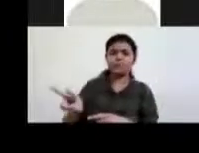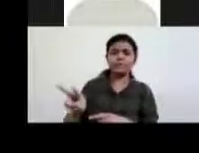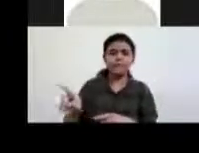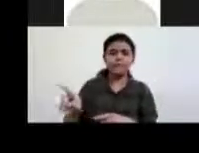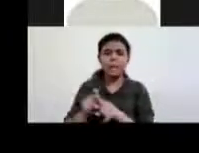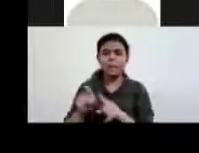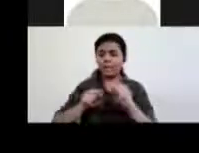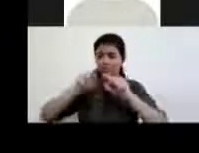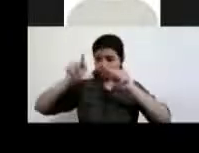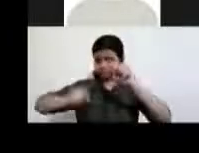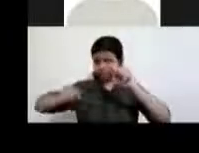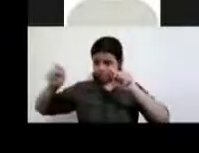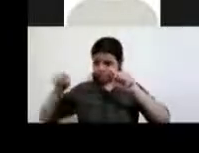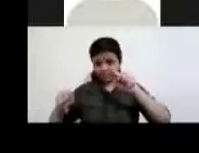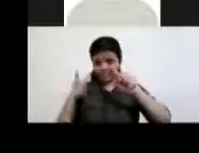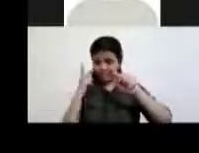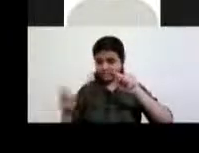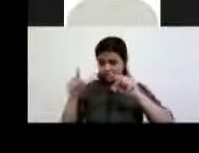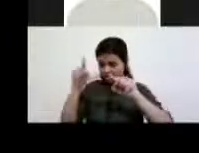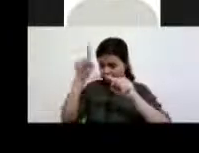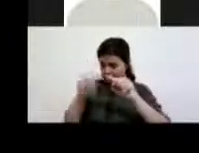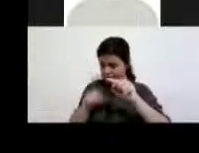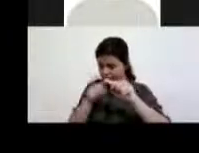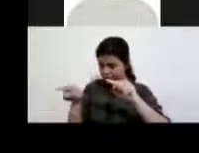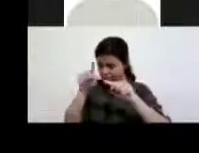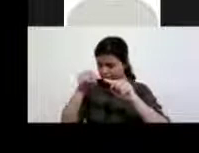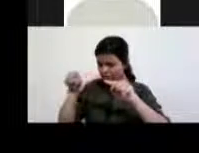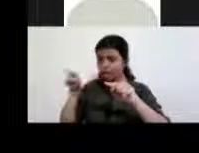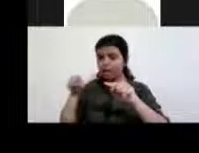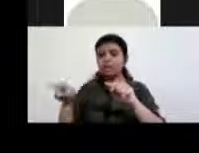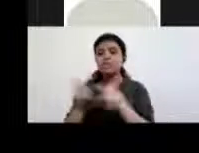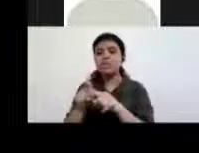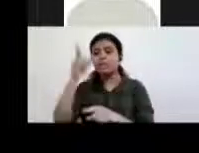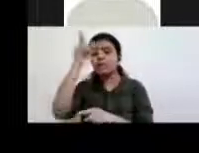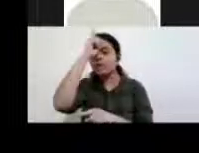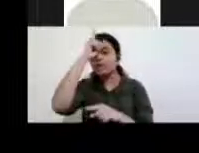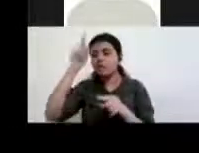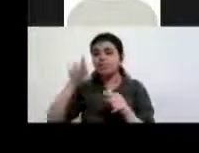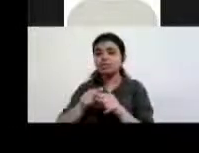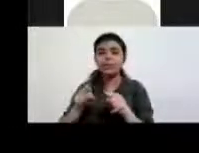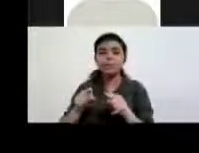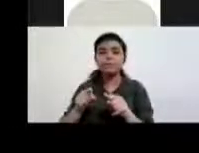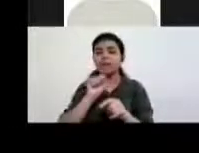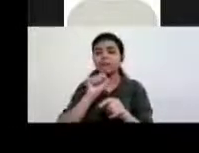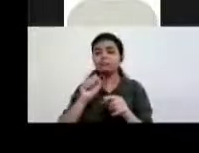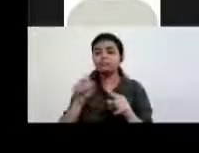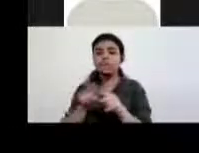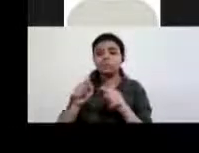of the country, Germany is an extremely rapidly aging society.